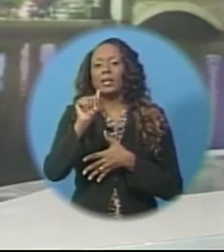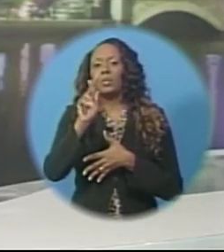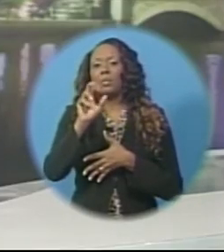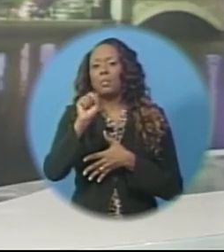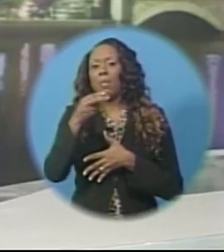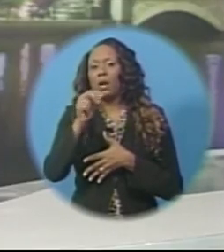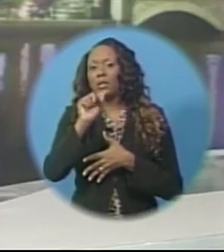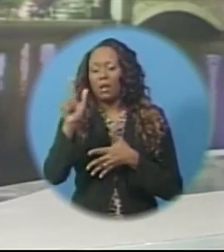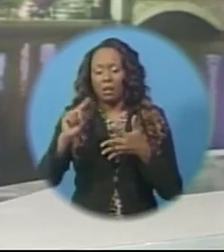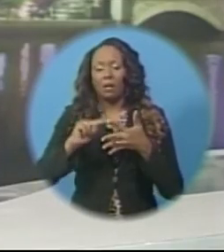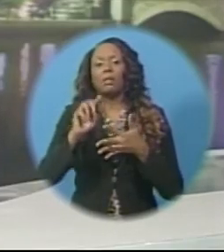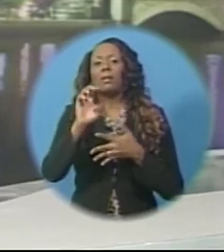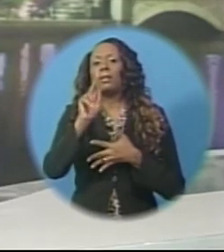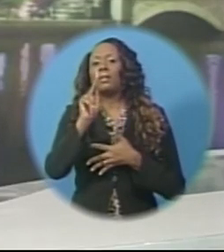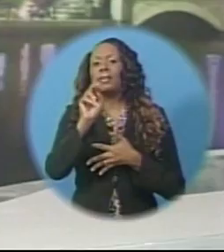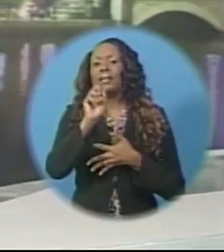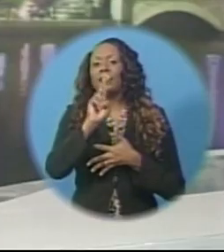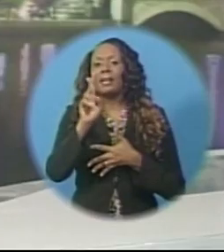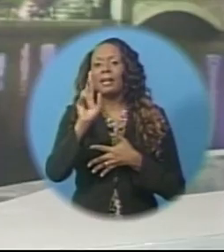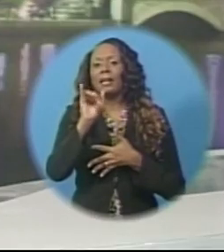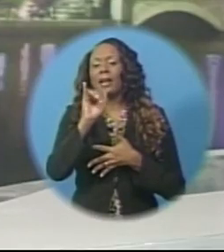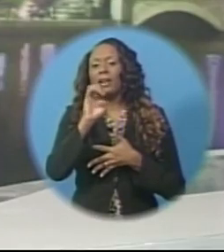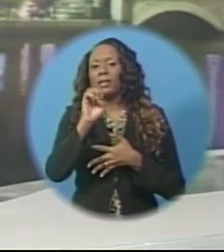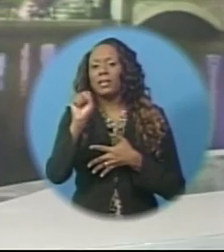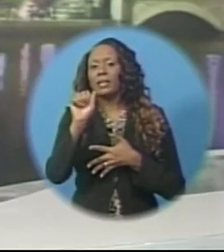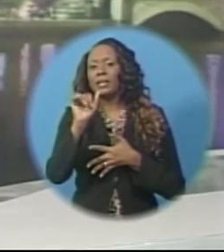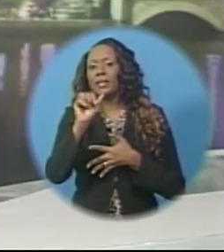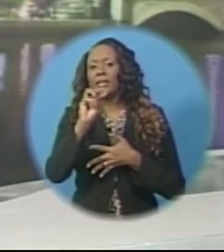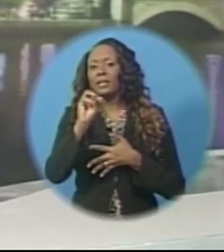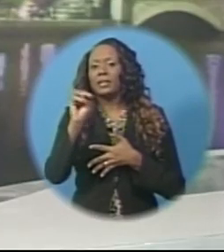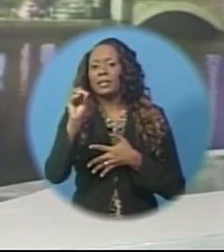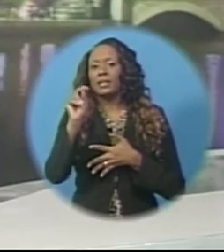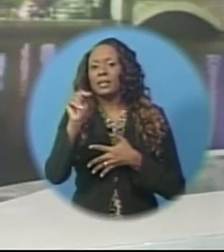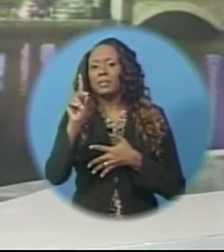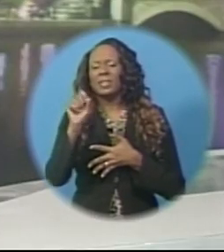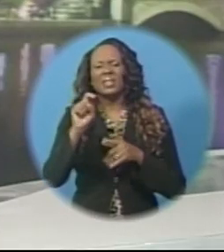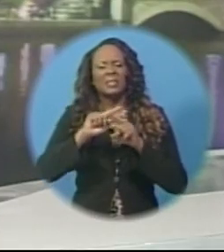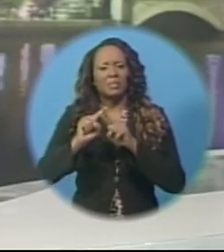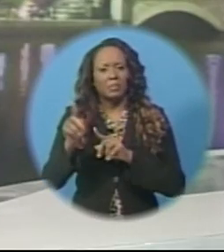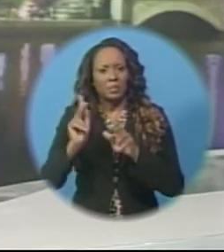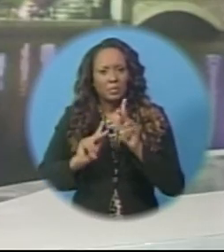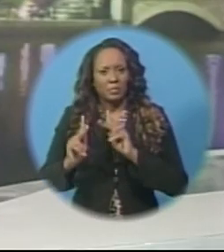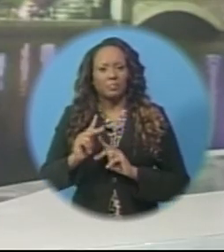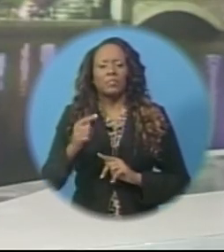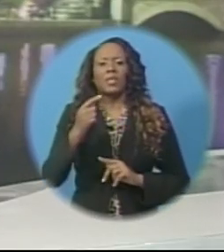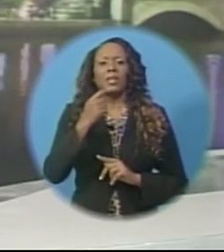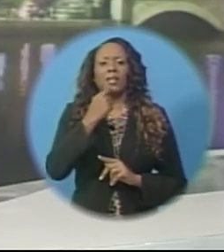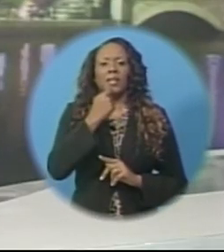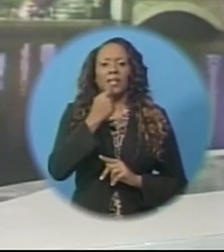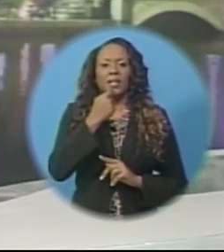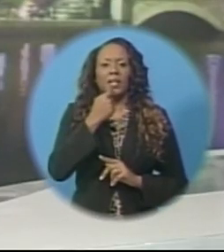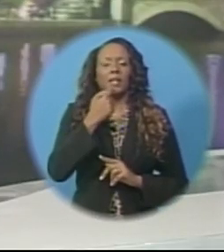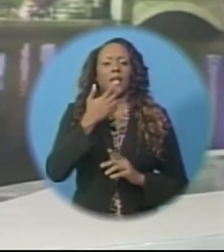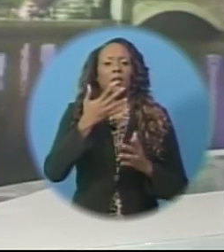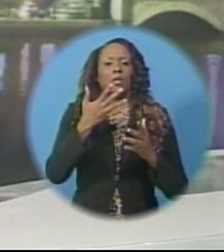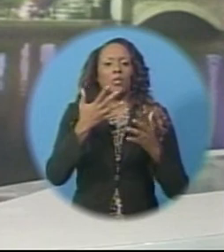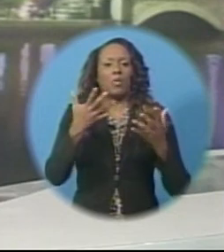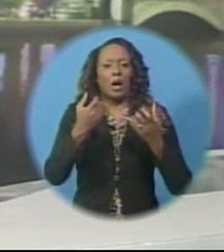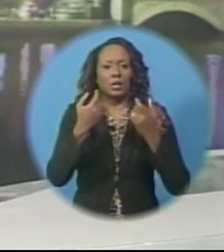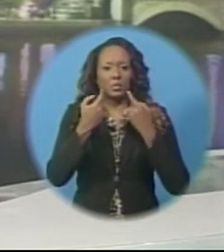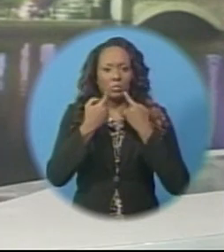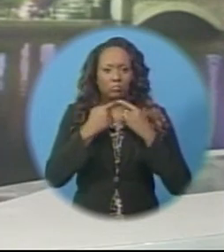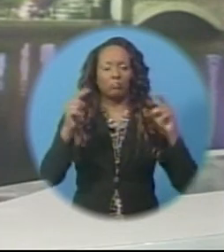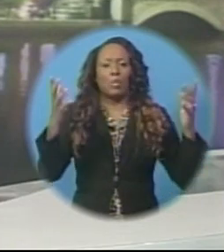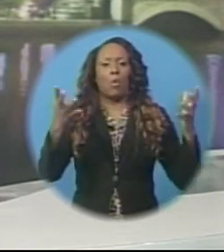Dale Marshall. Suggesting that government only took action when met by opposition from its citizens, Ms. Mottley announced plans to lead a